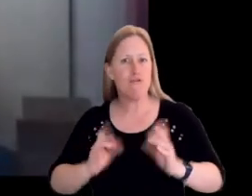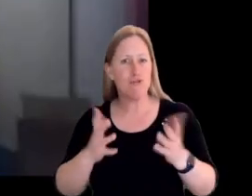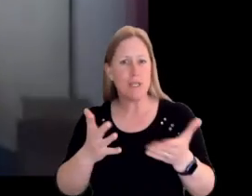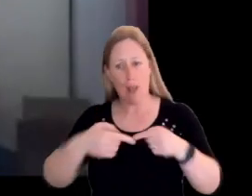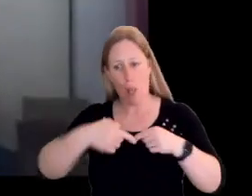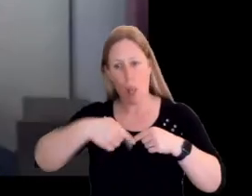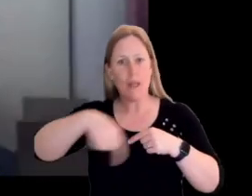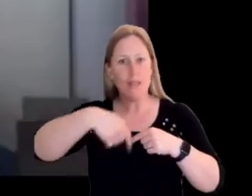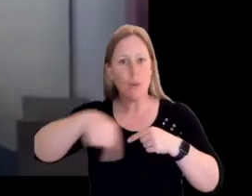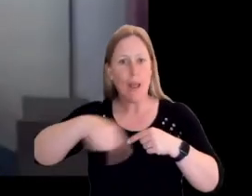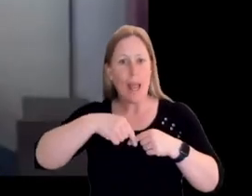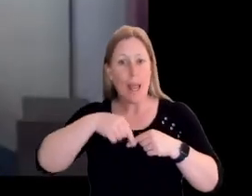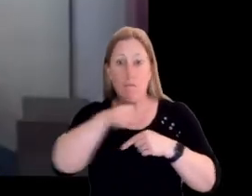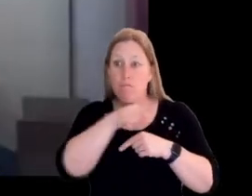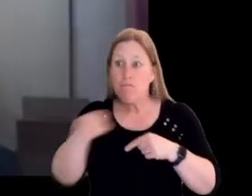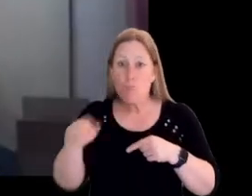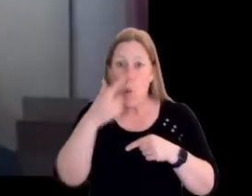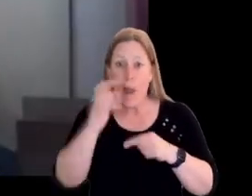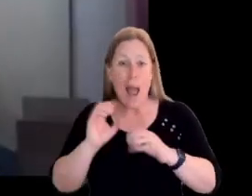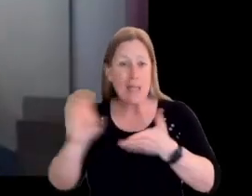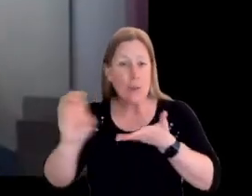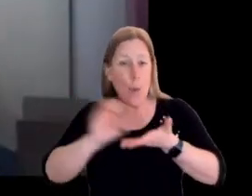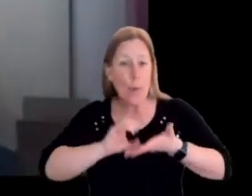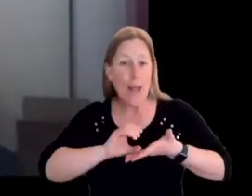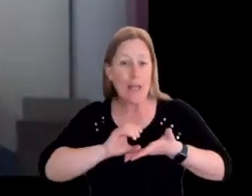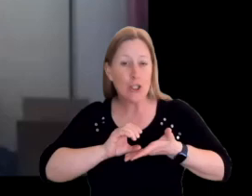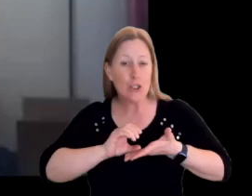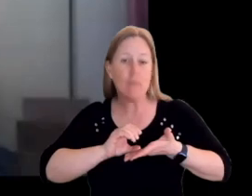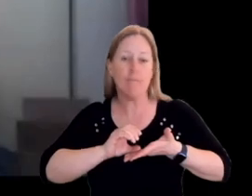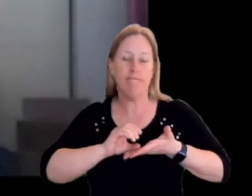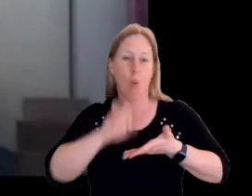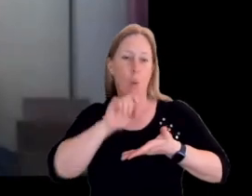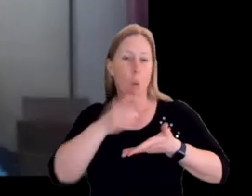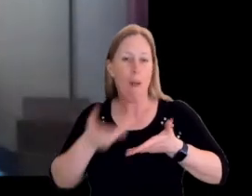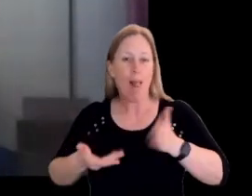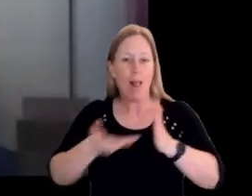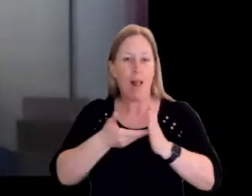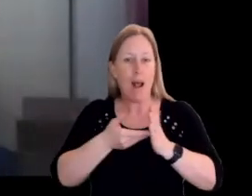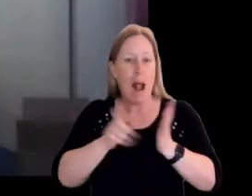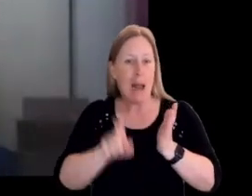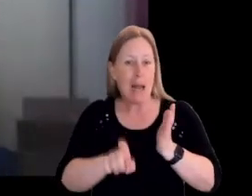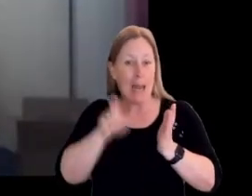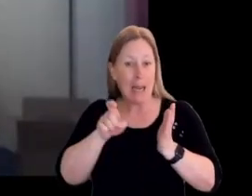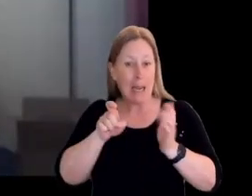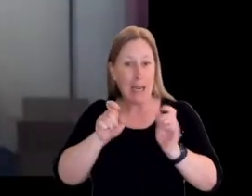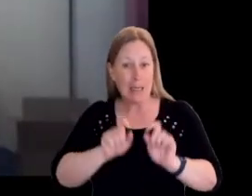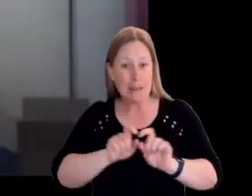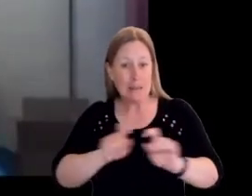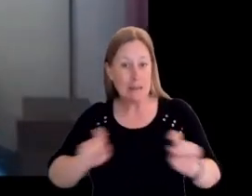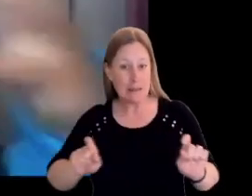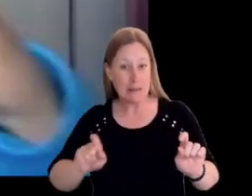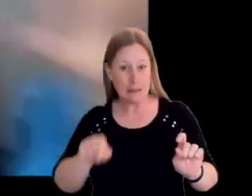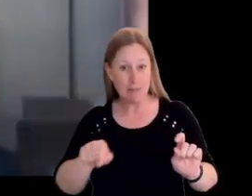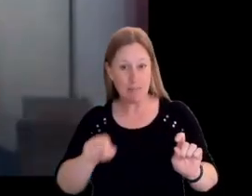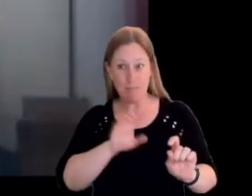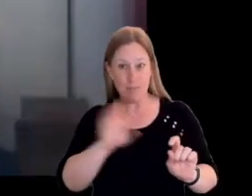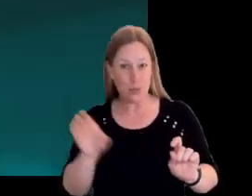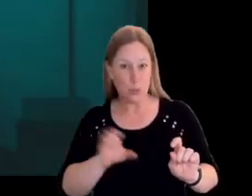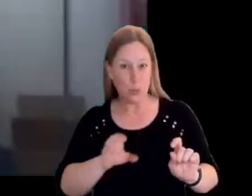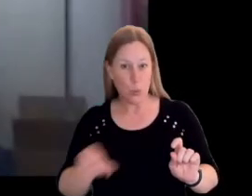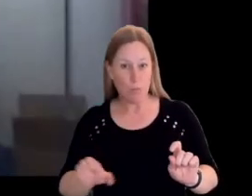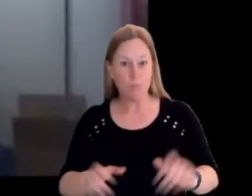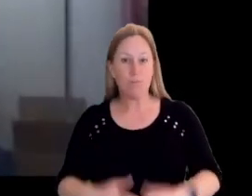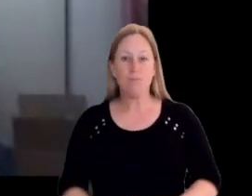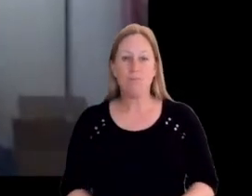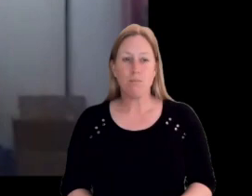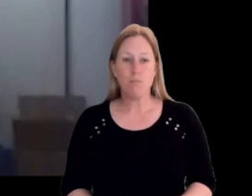next week or so. And if you are able to make a donation, there is going to be a link in the Zoom chat. So please do that if you are able to.